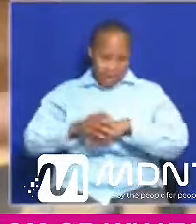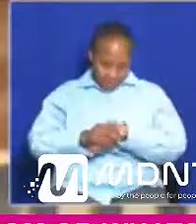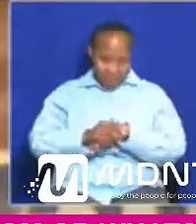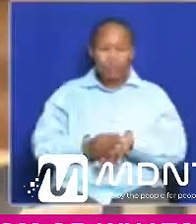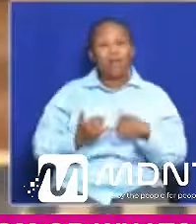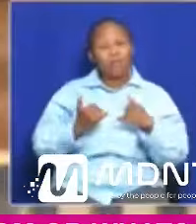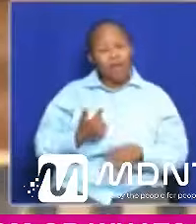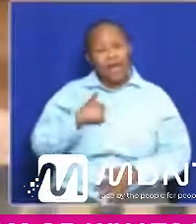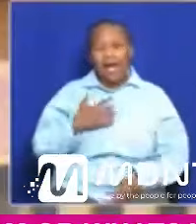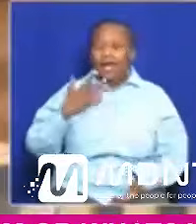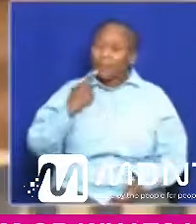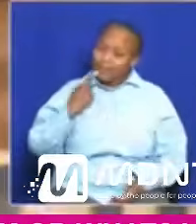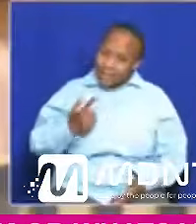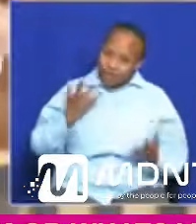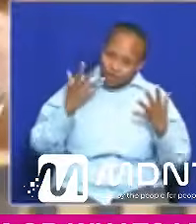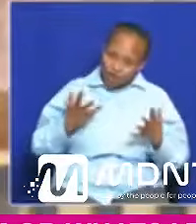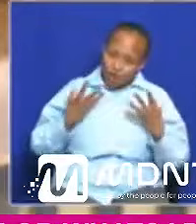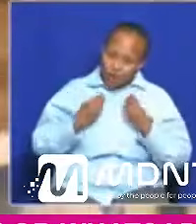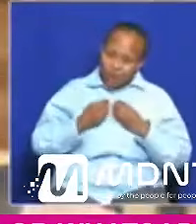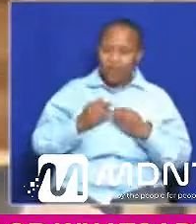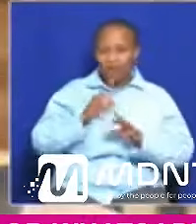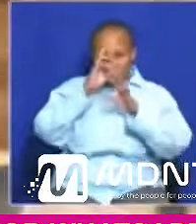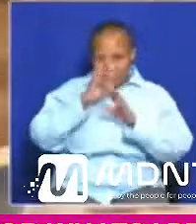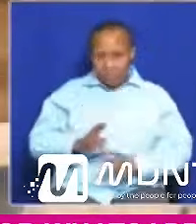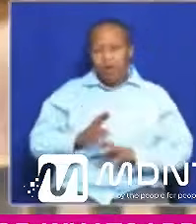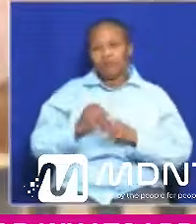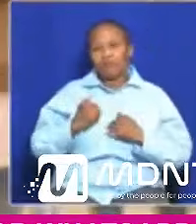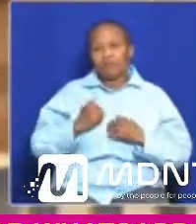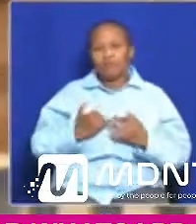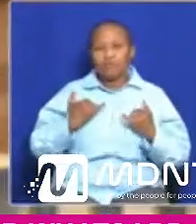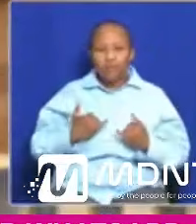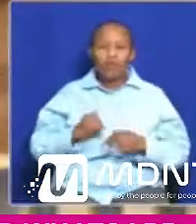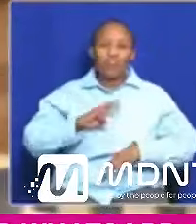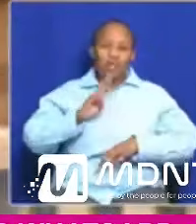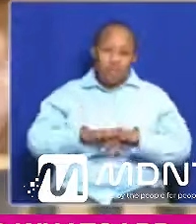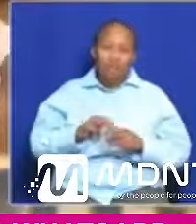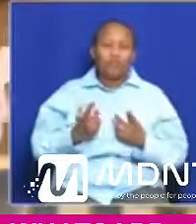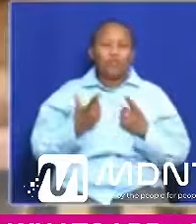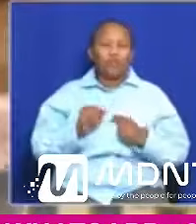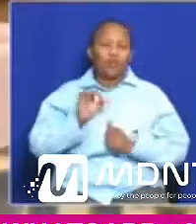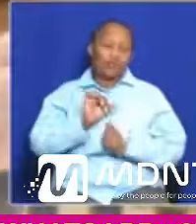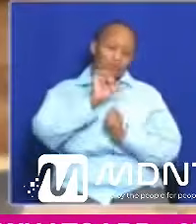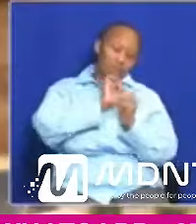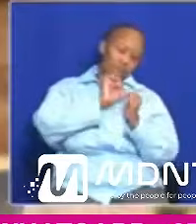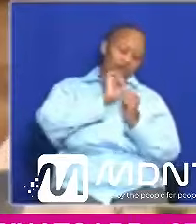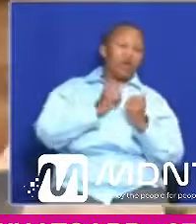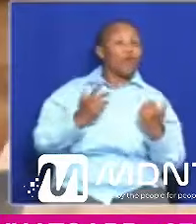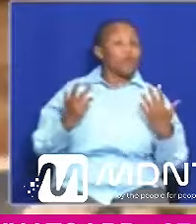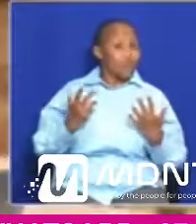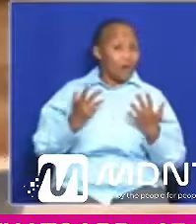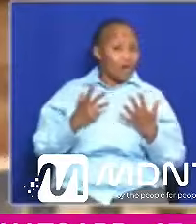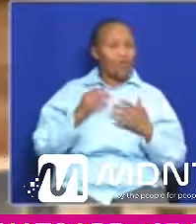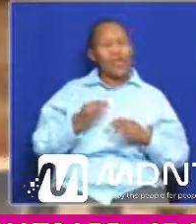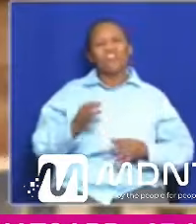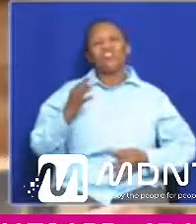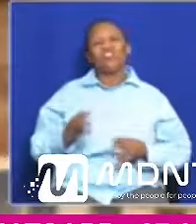respect, is that to say that you have to revert to the judgment wherein Mr. Chief